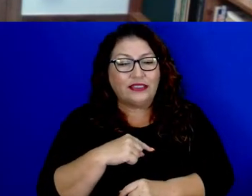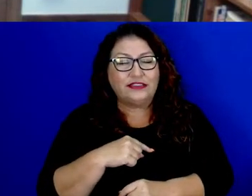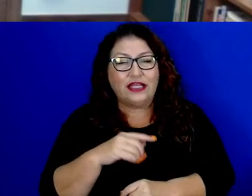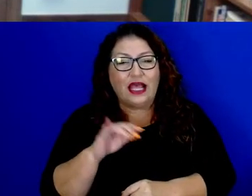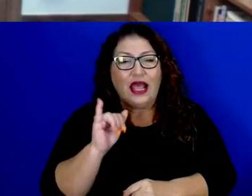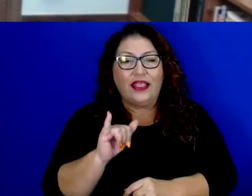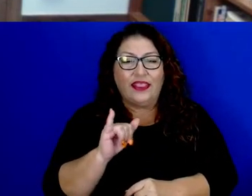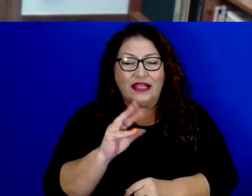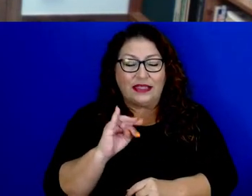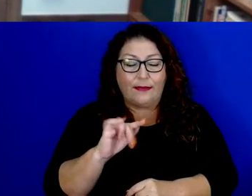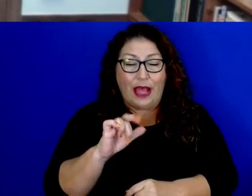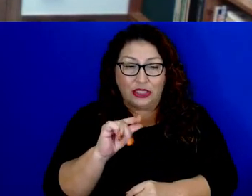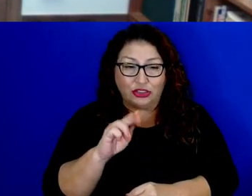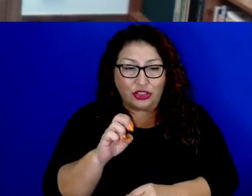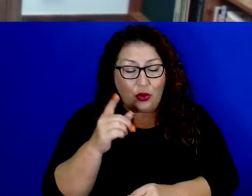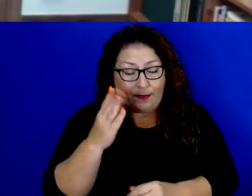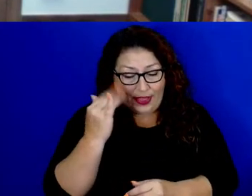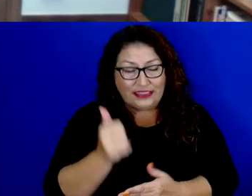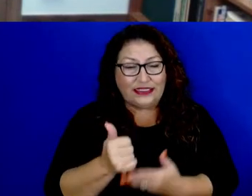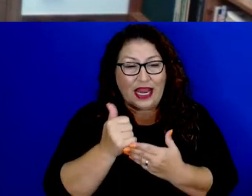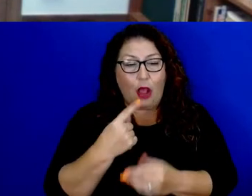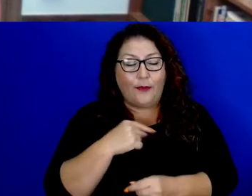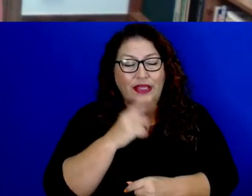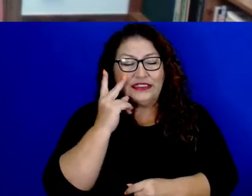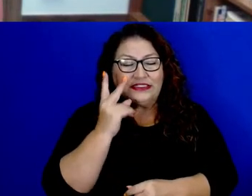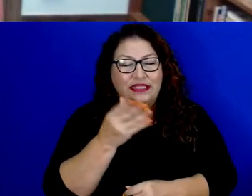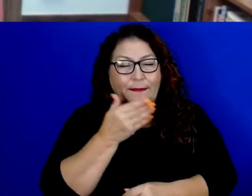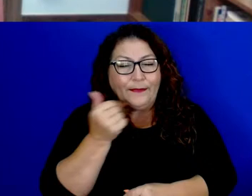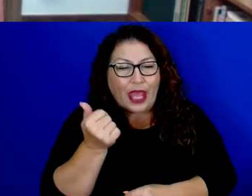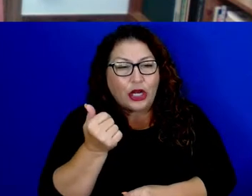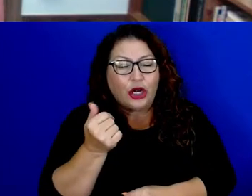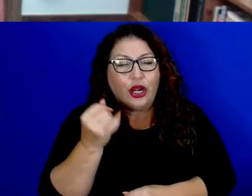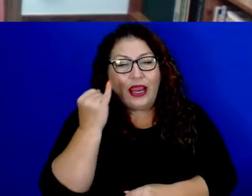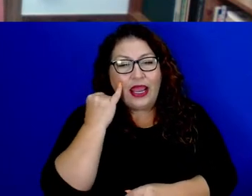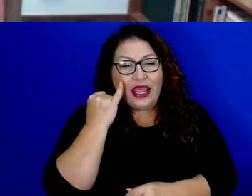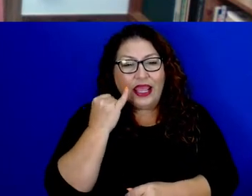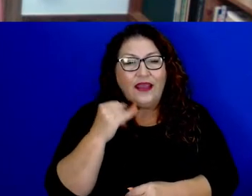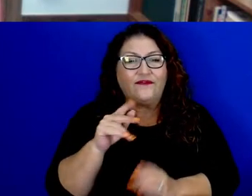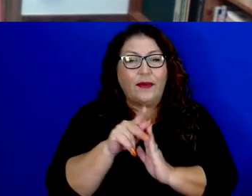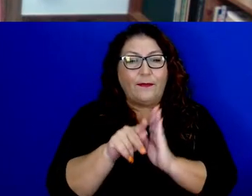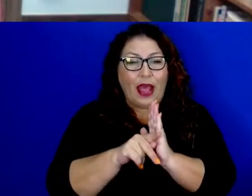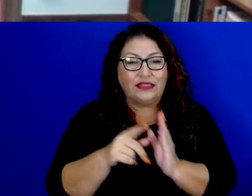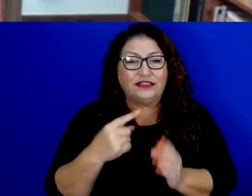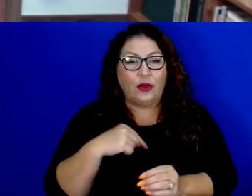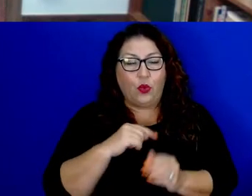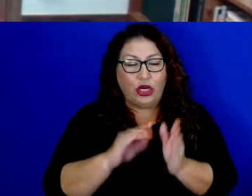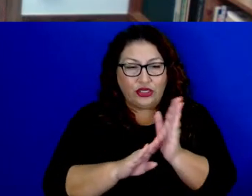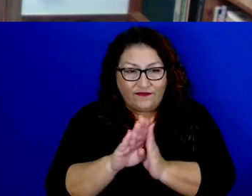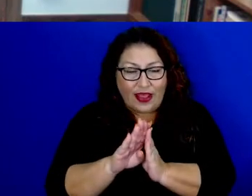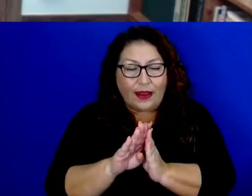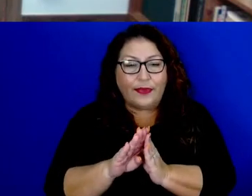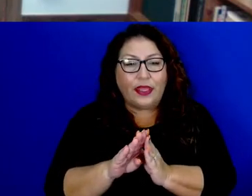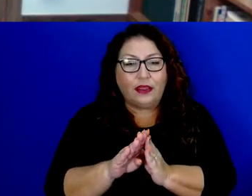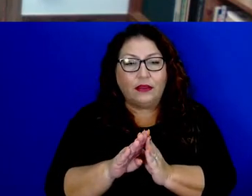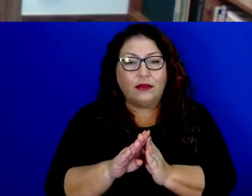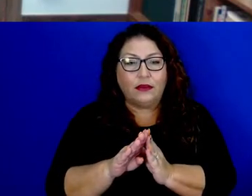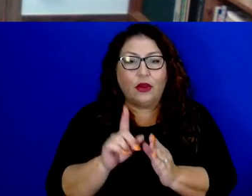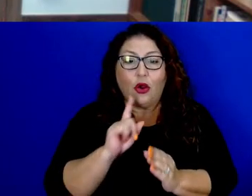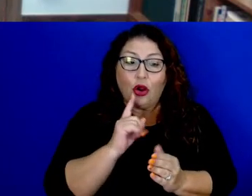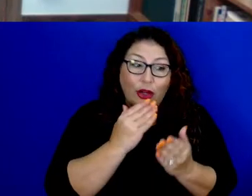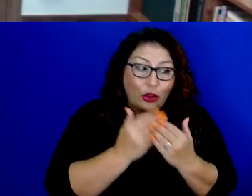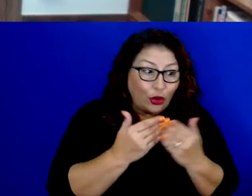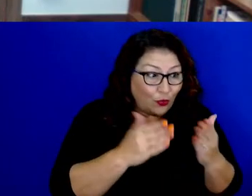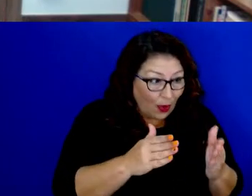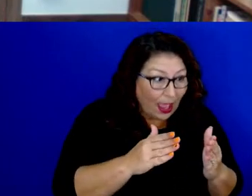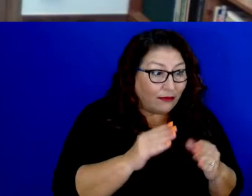it helps us to see better if the policies we are developing are in a good way or which are the fields